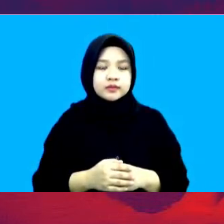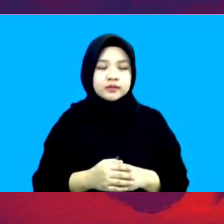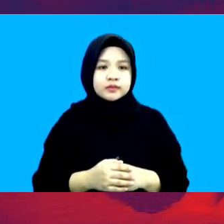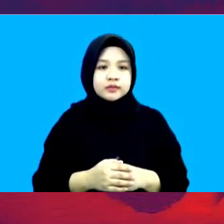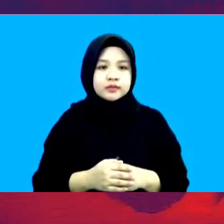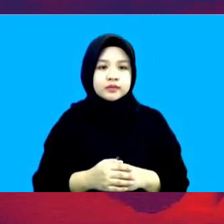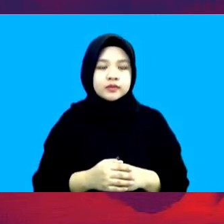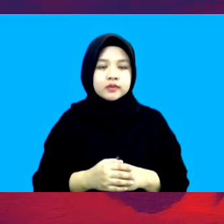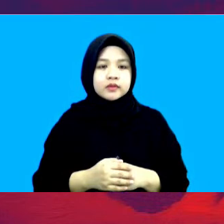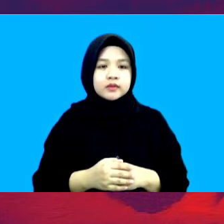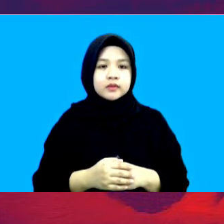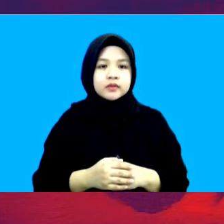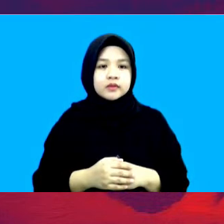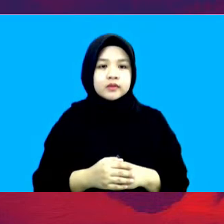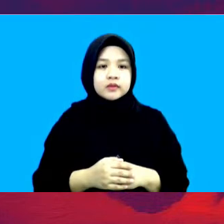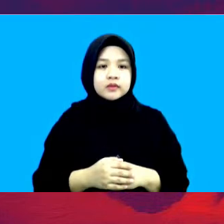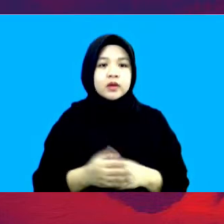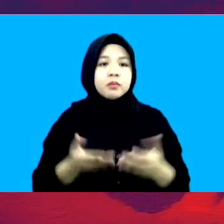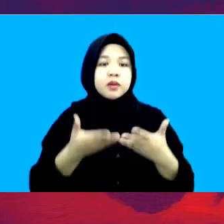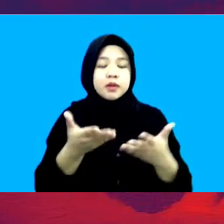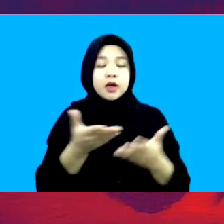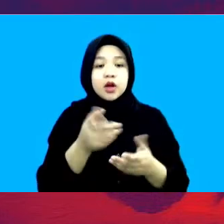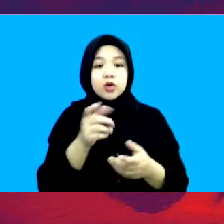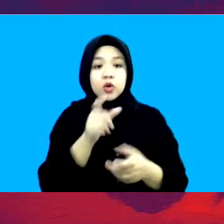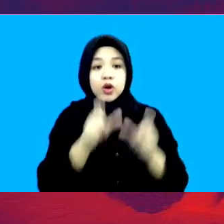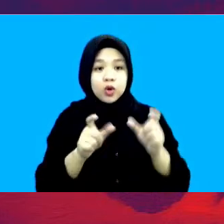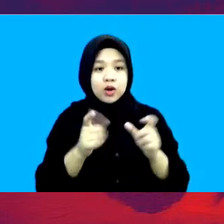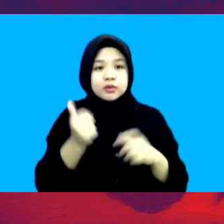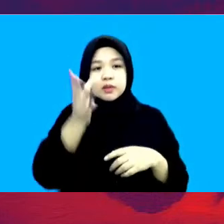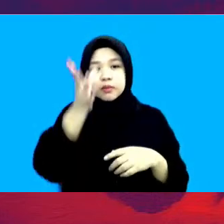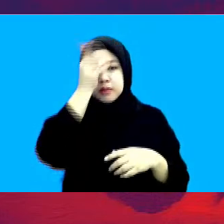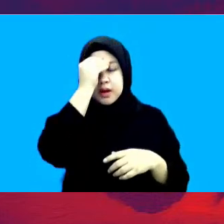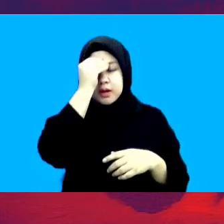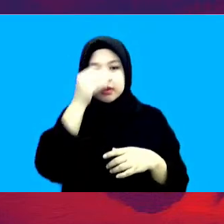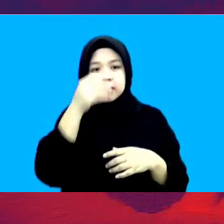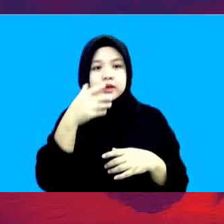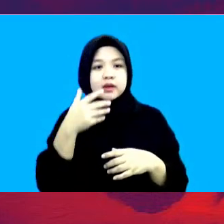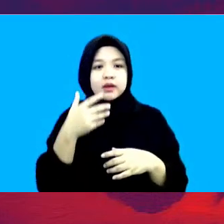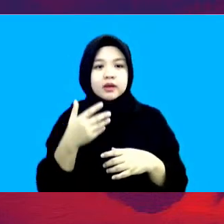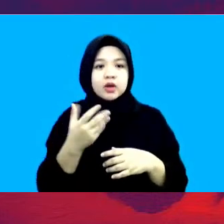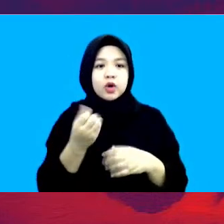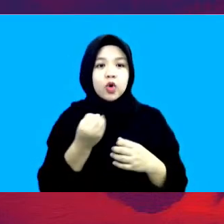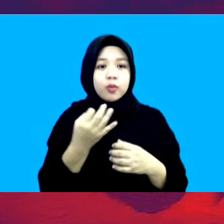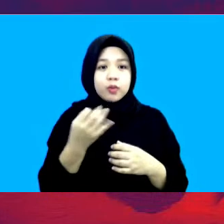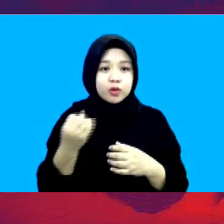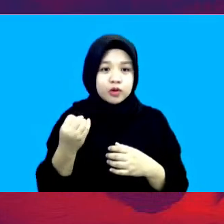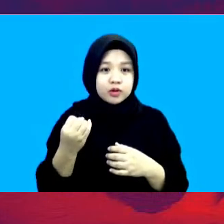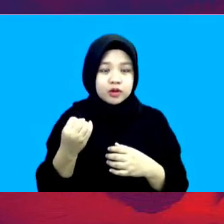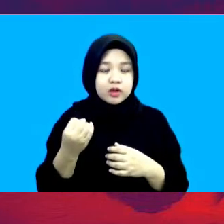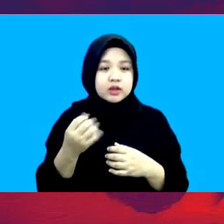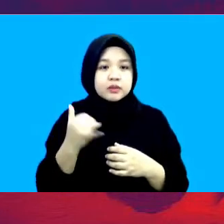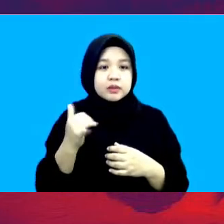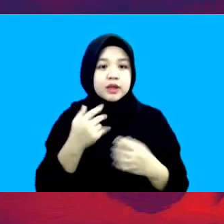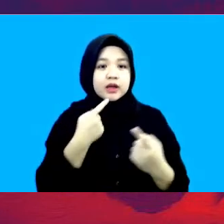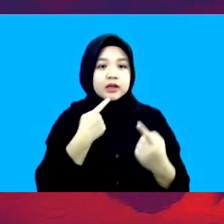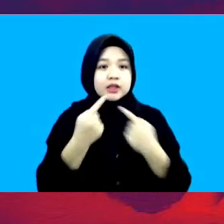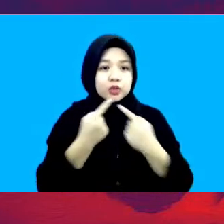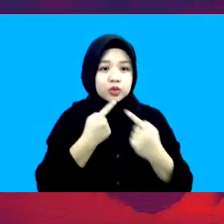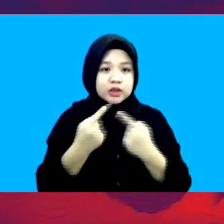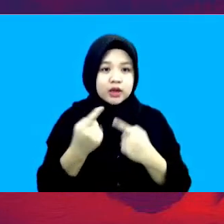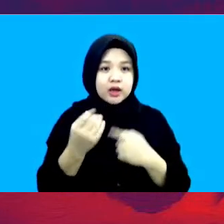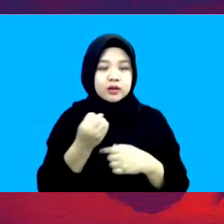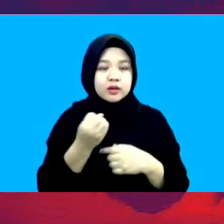the different countries in terms of it and the various criteria, and Indonesia was quite on top. This is reflected